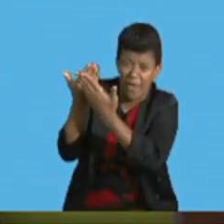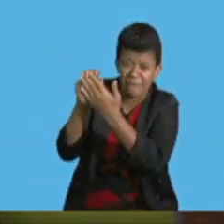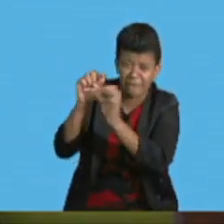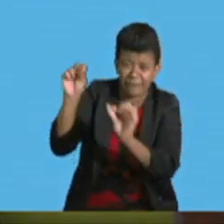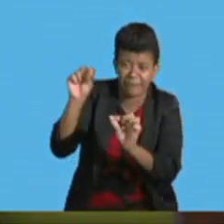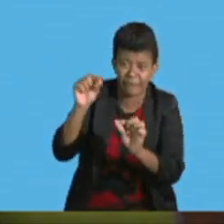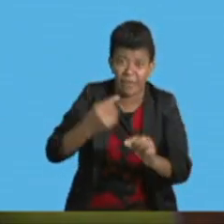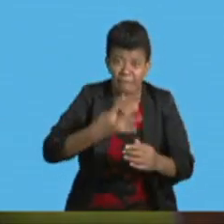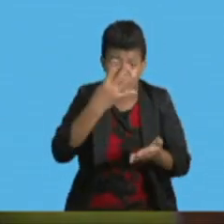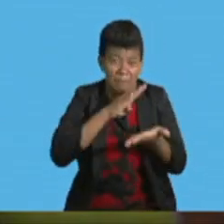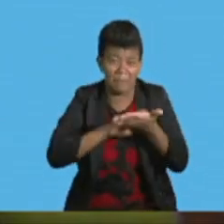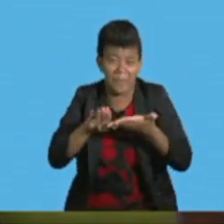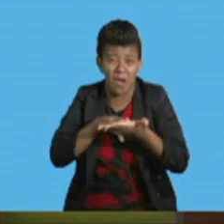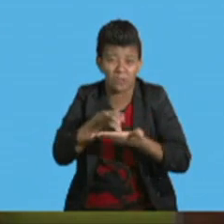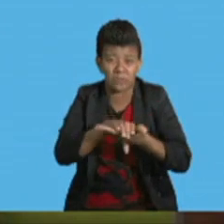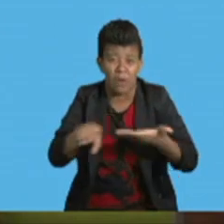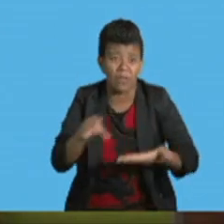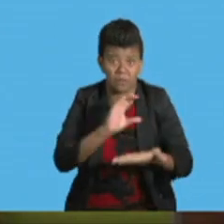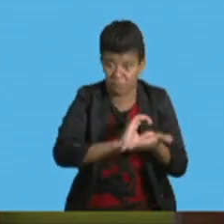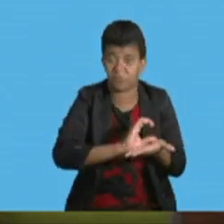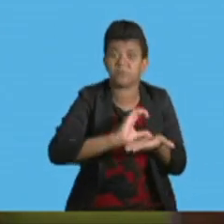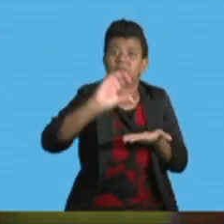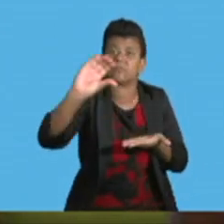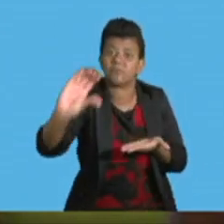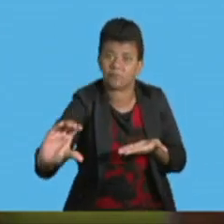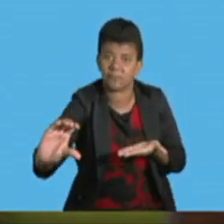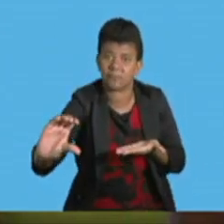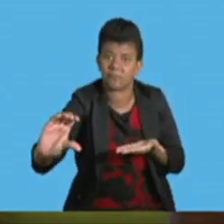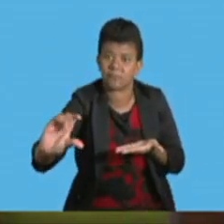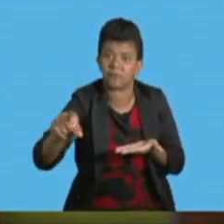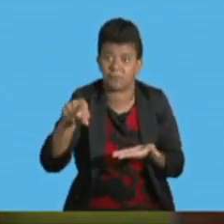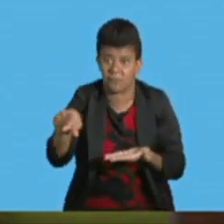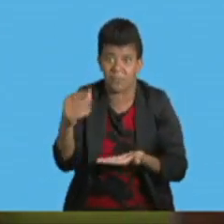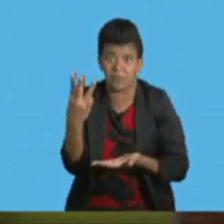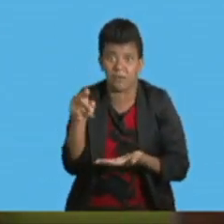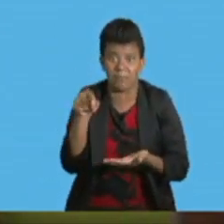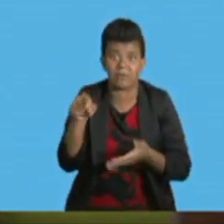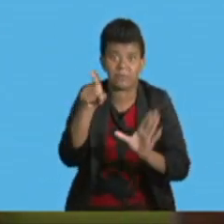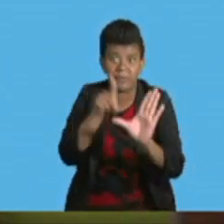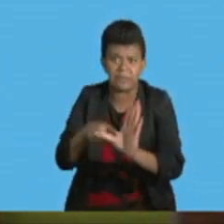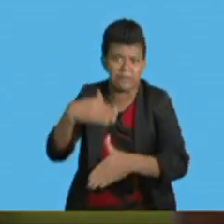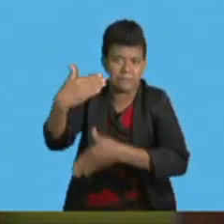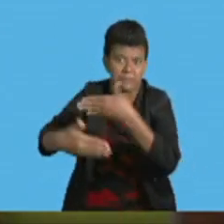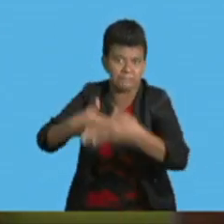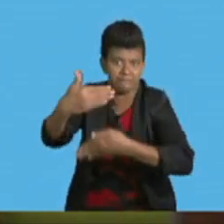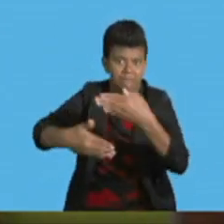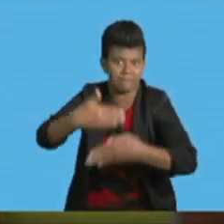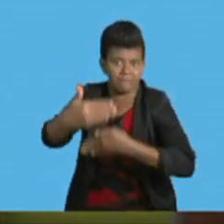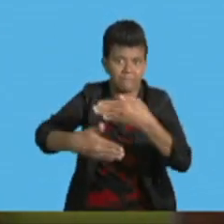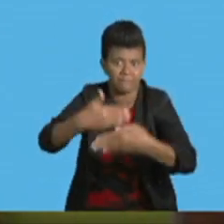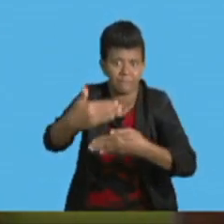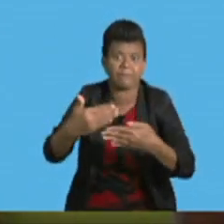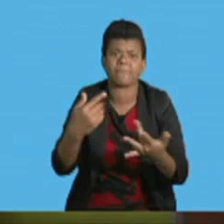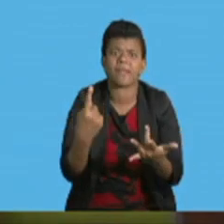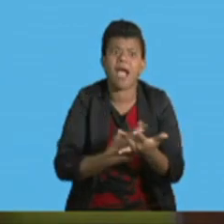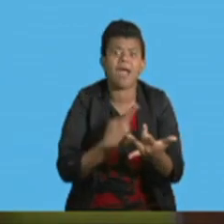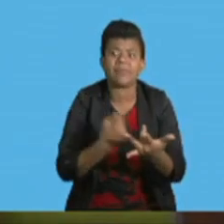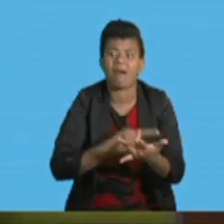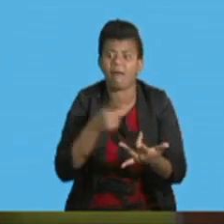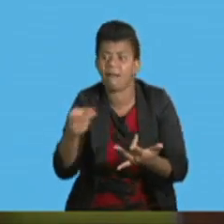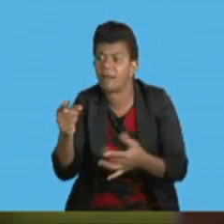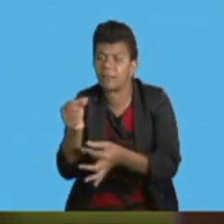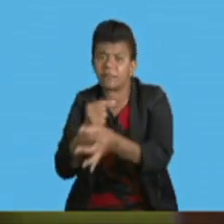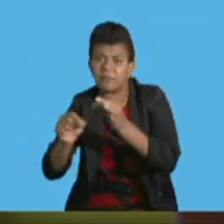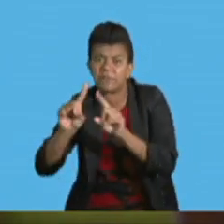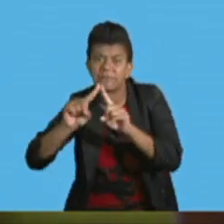complete the remaining works in the next 3 to 4 years. These include the replacement of the turbine components, nozzles, switch